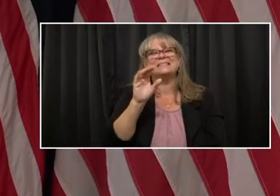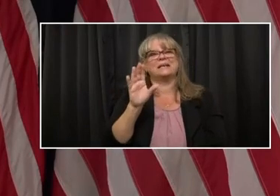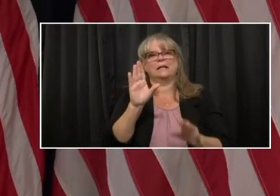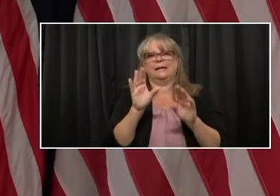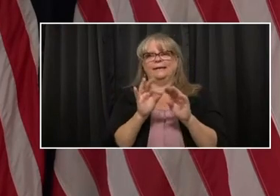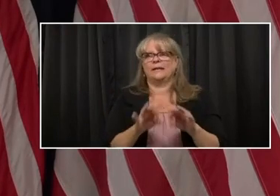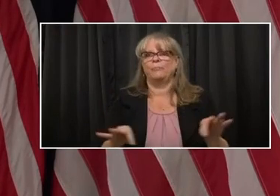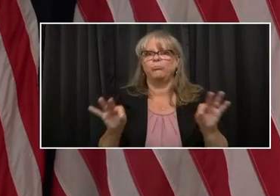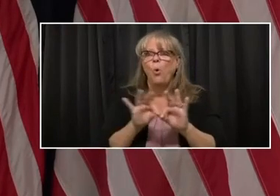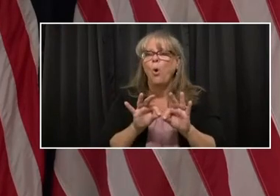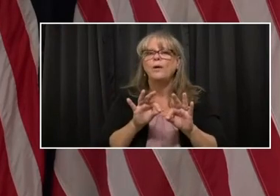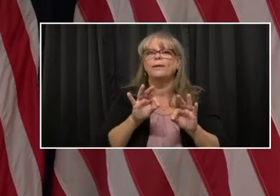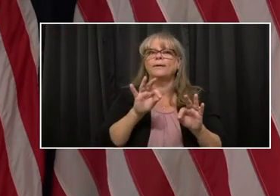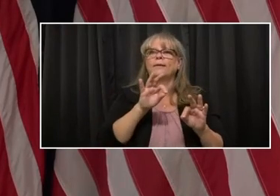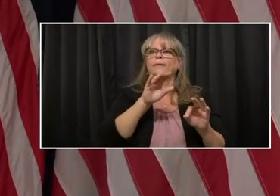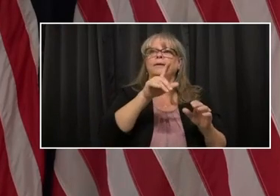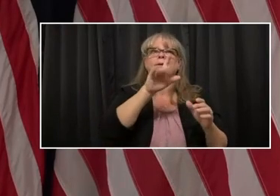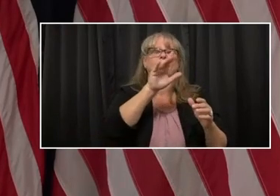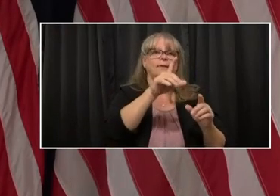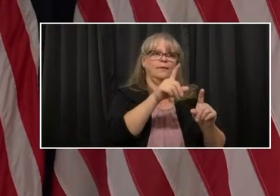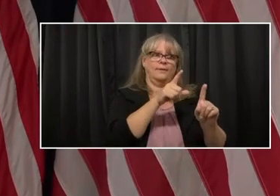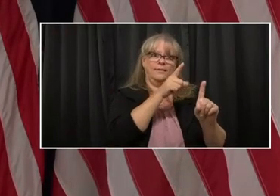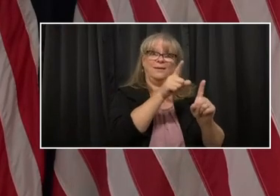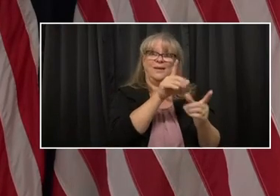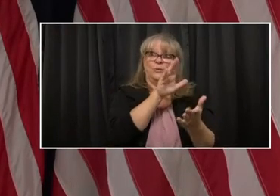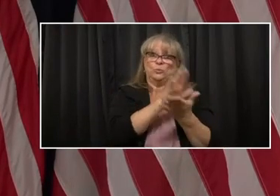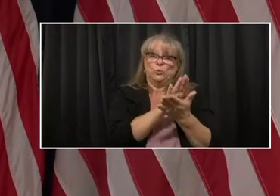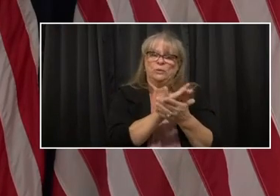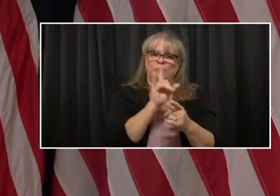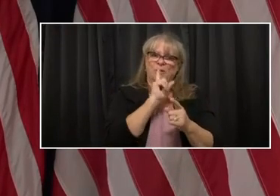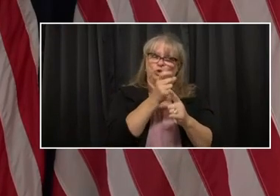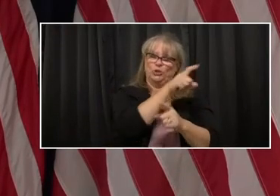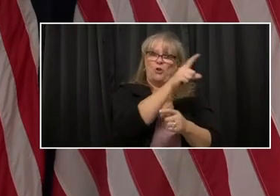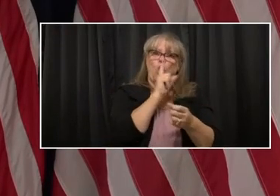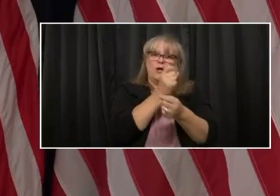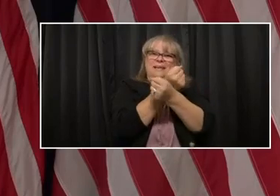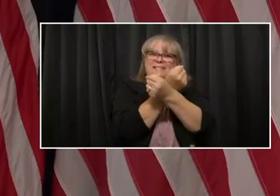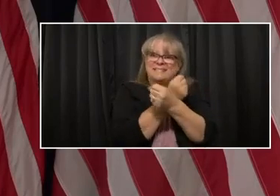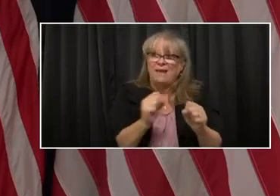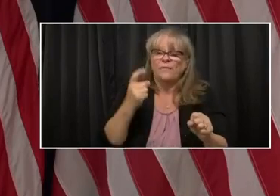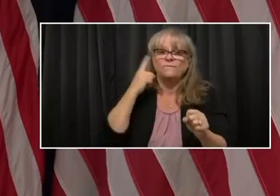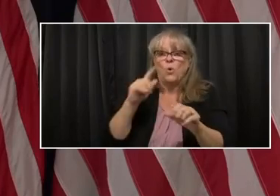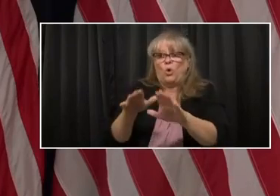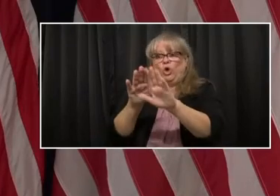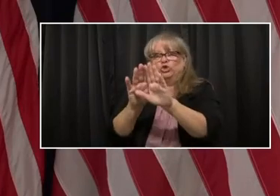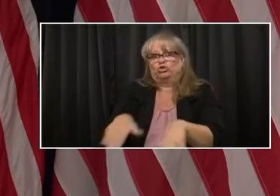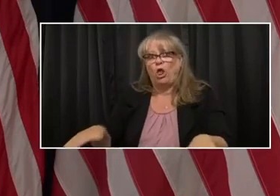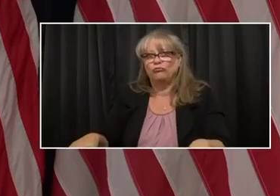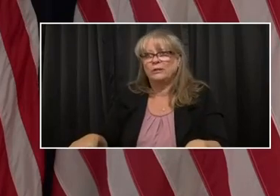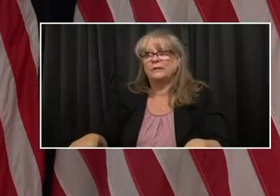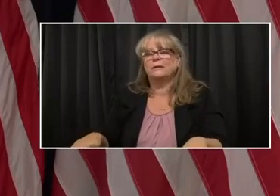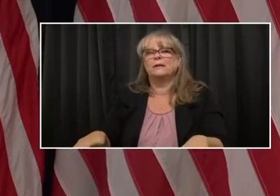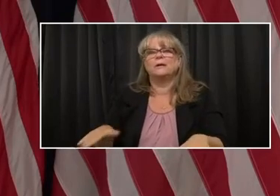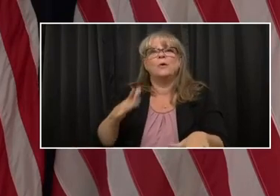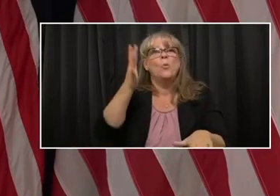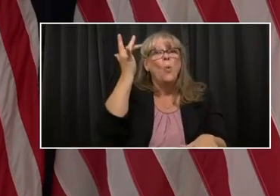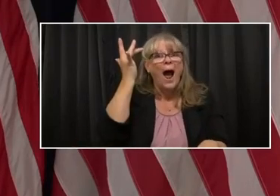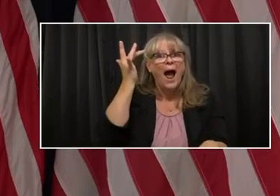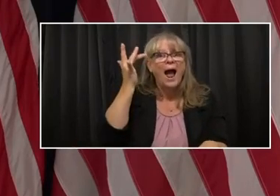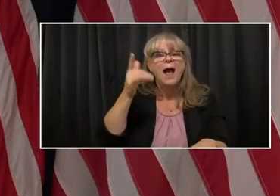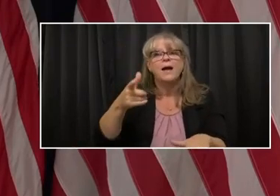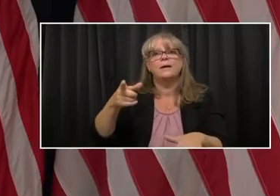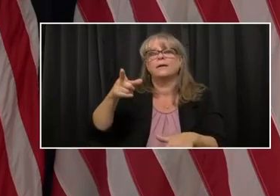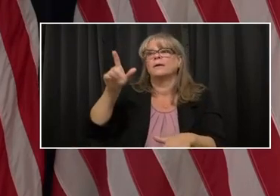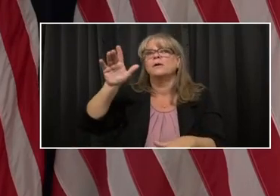When reports of child abuse when schools were closed, got reduced because a lot of those cases